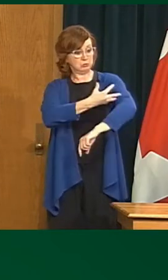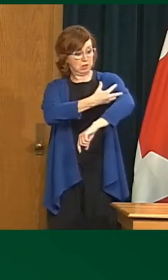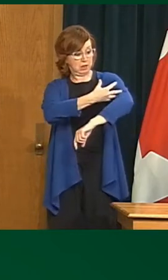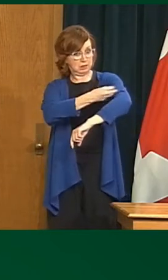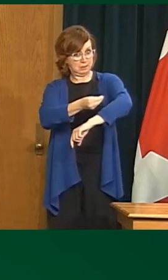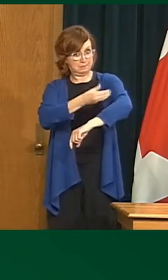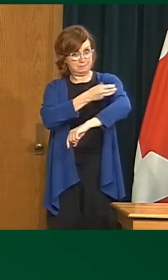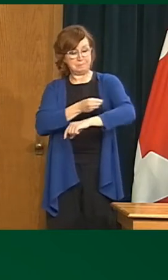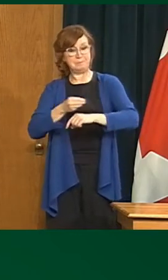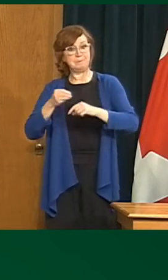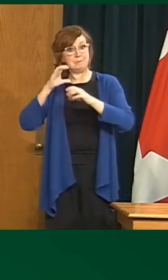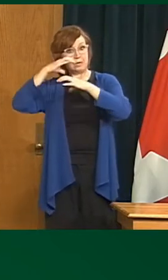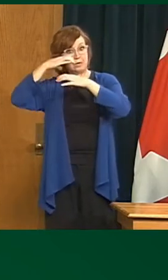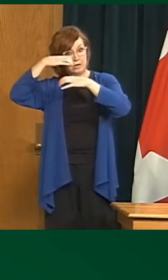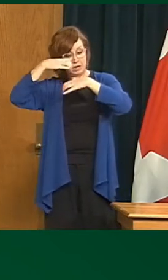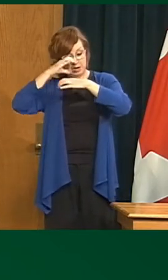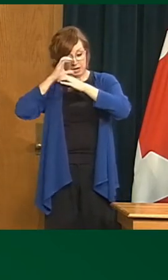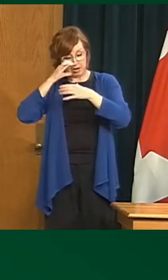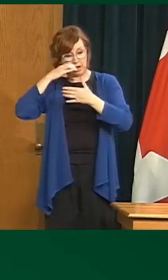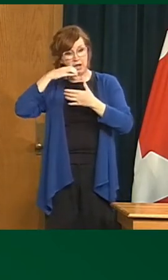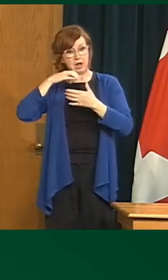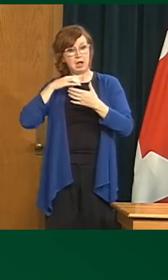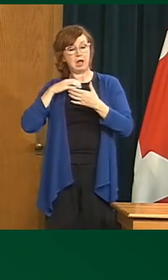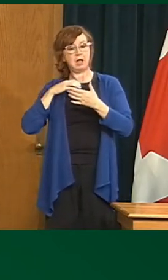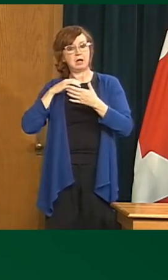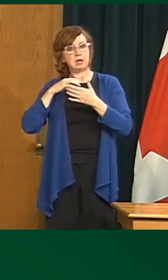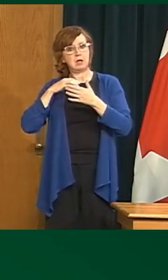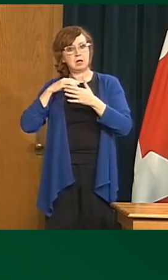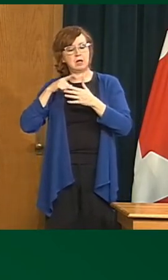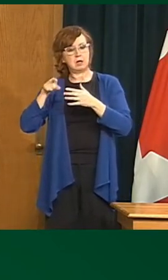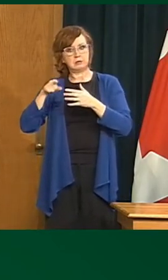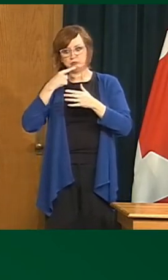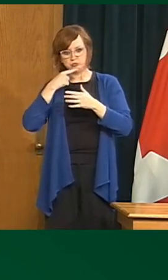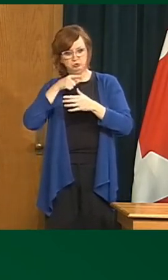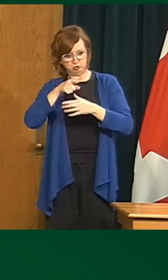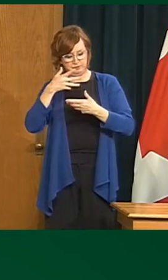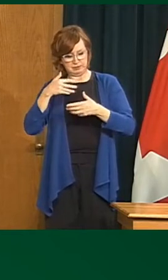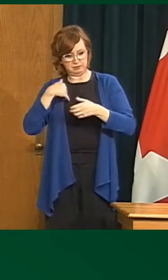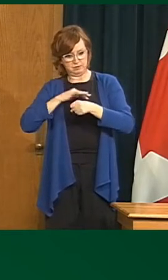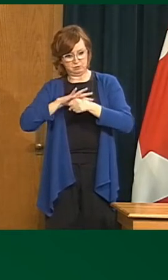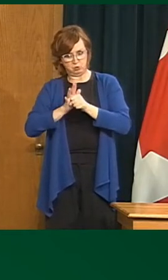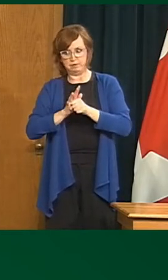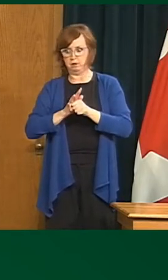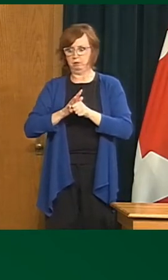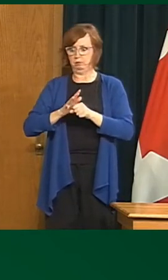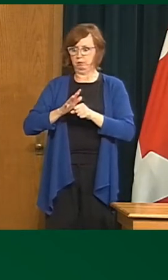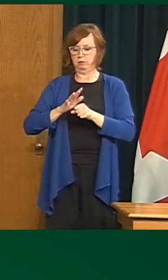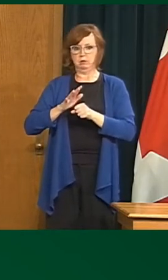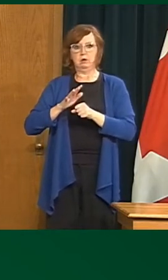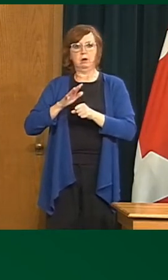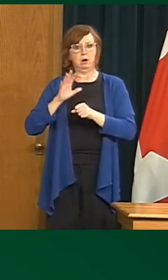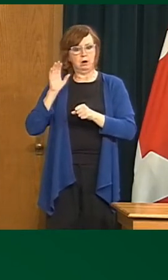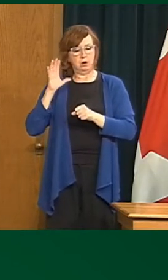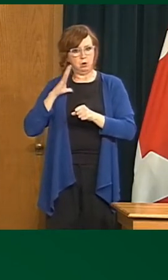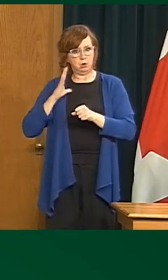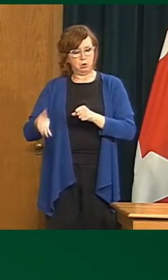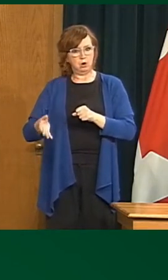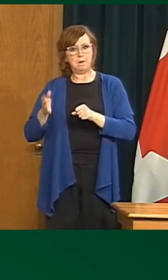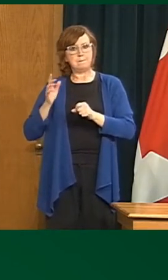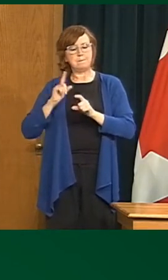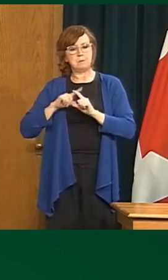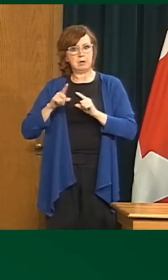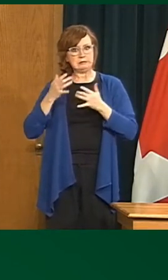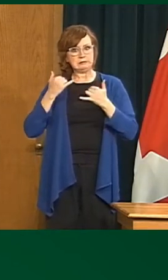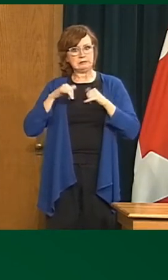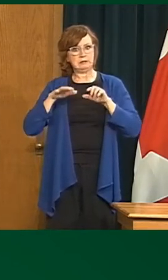in Saskatchewan and Canada, where if you test positive, you are infectious, and depending on when your symptoms started, you are infectious